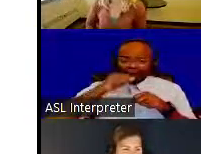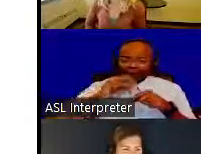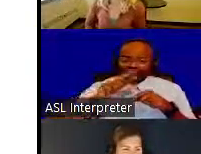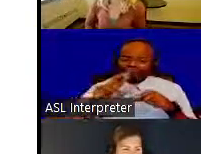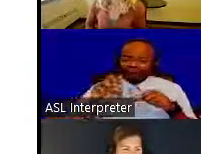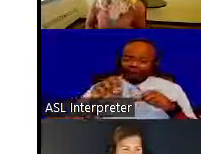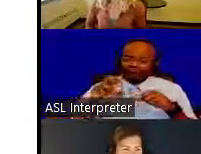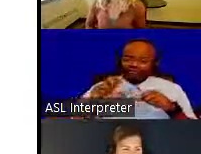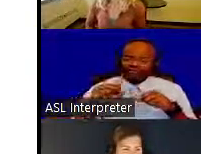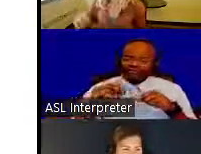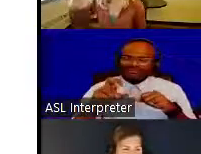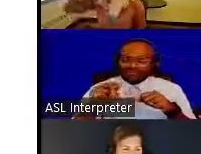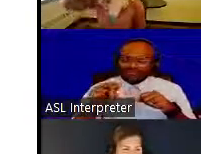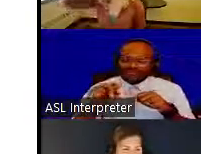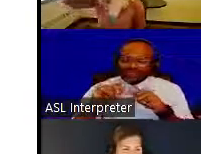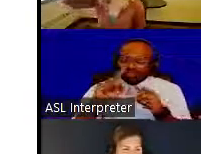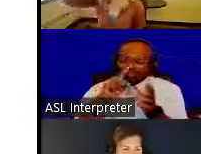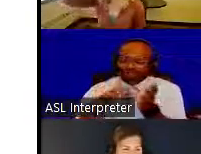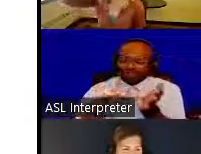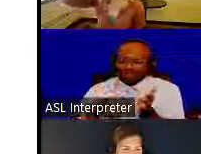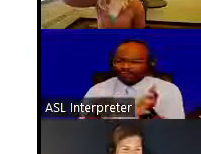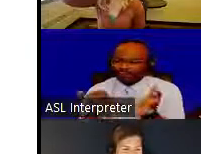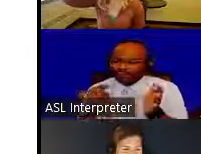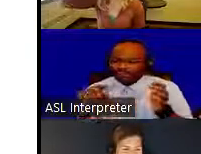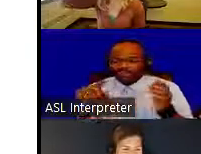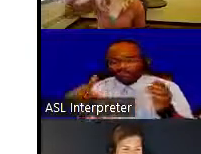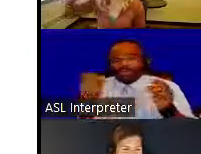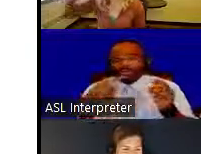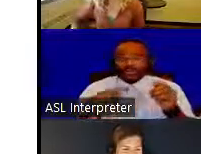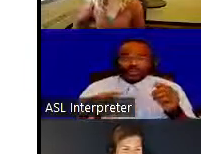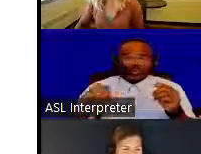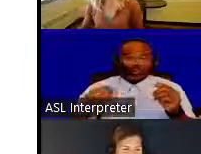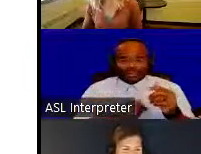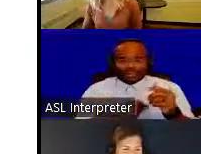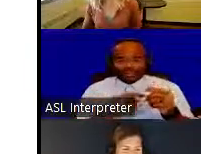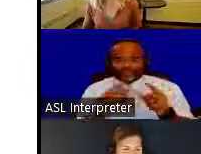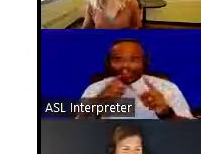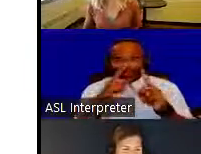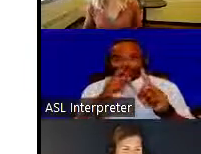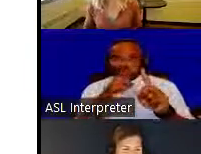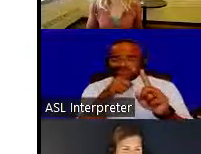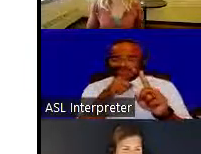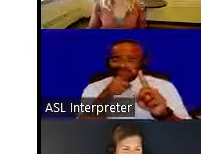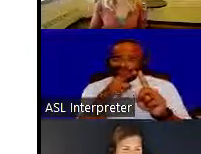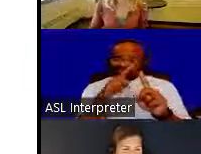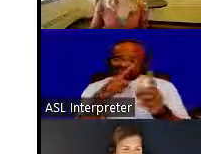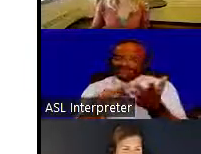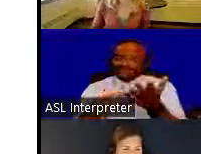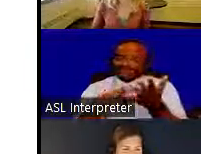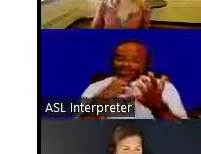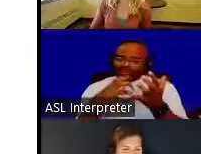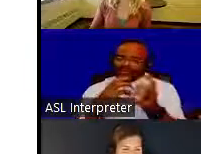realizing that is like the question we're all chasing, but maybe if you wanted to provide a